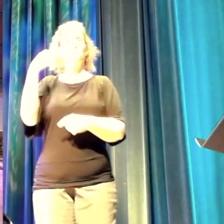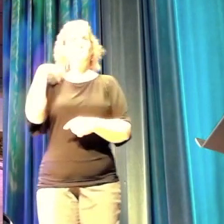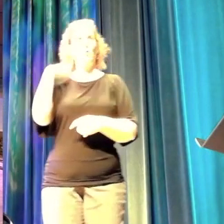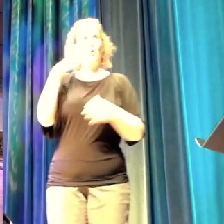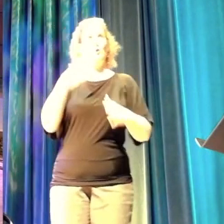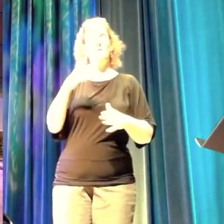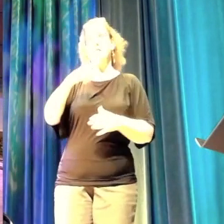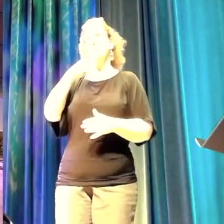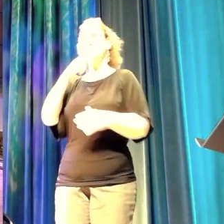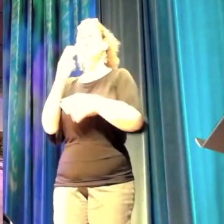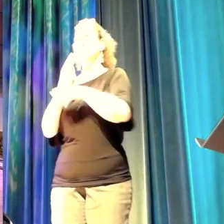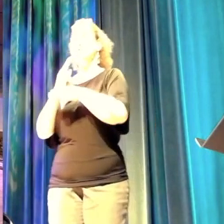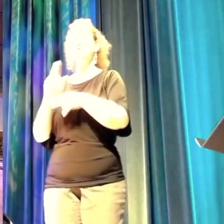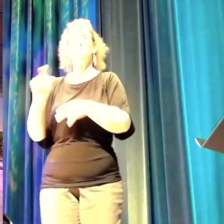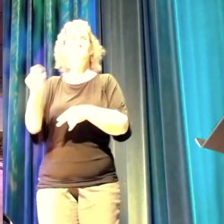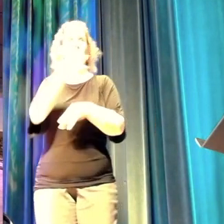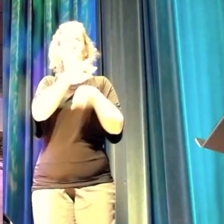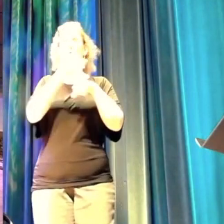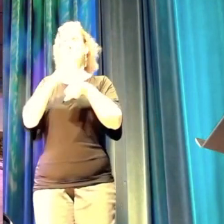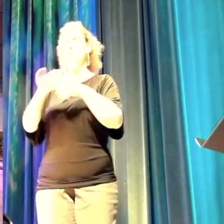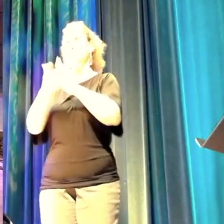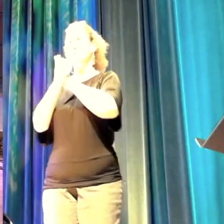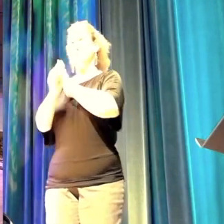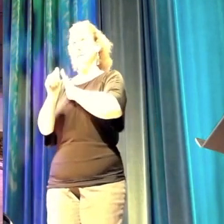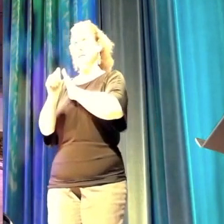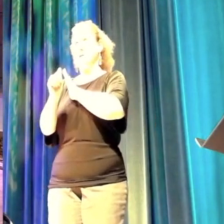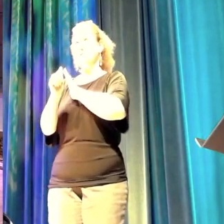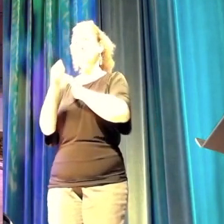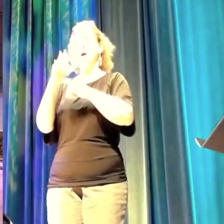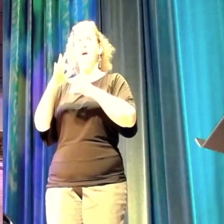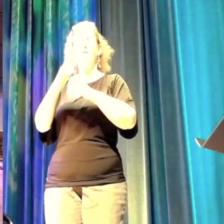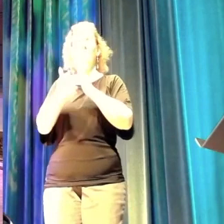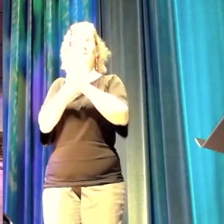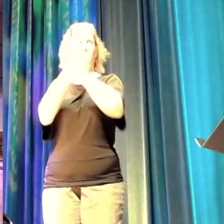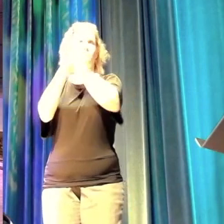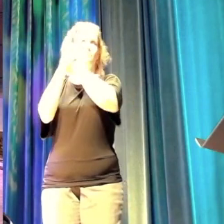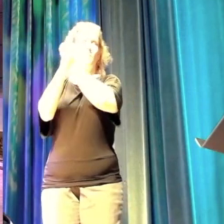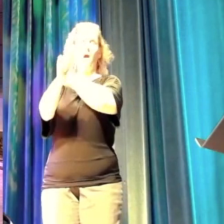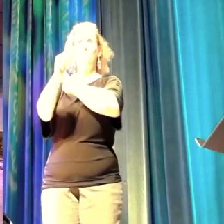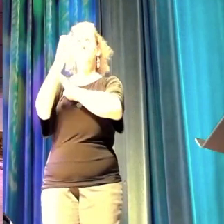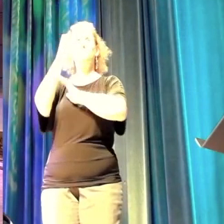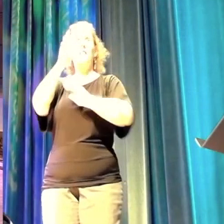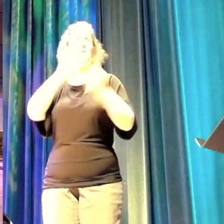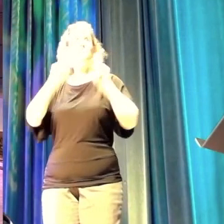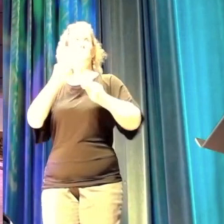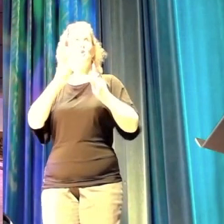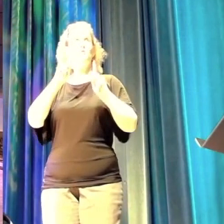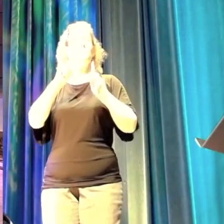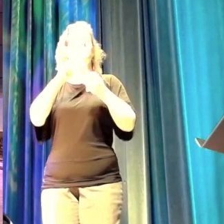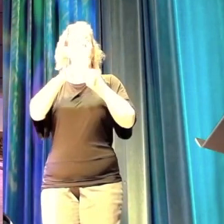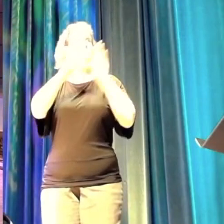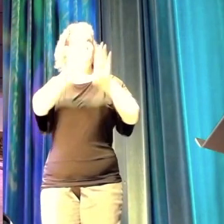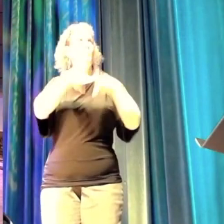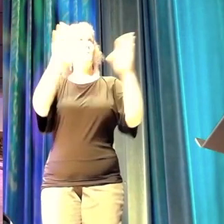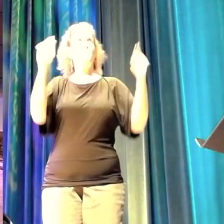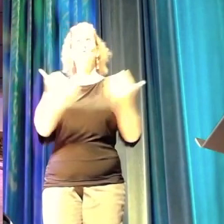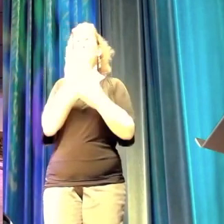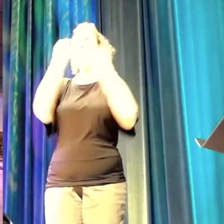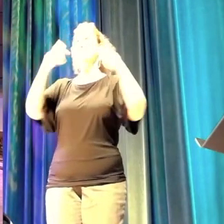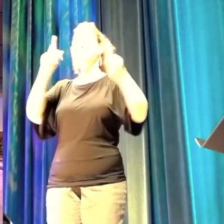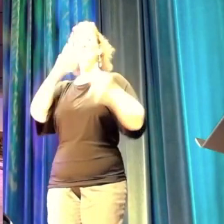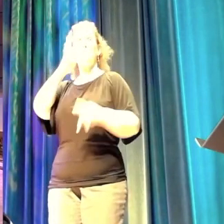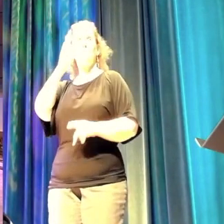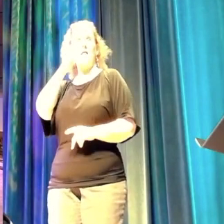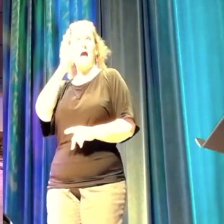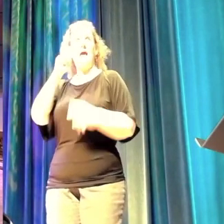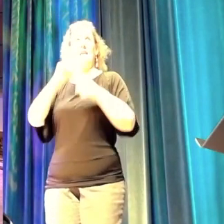and the public to utilize the available skills of competent blind persons and to open new opportunities for the blind in